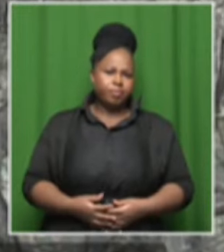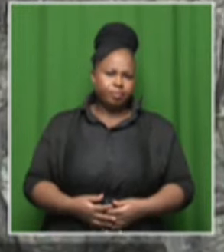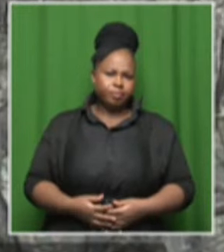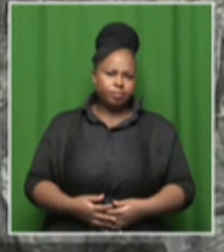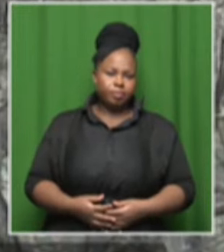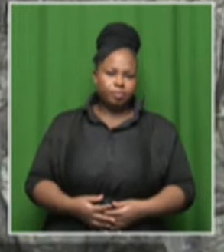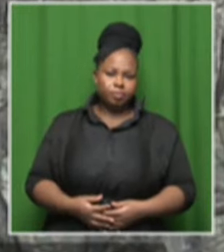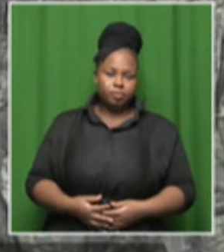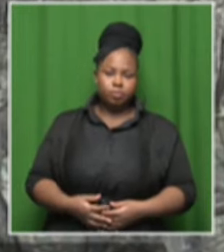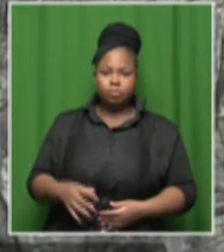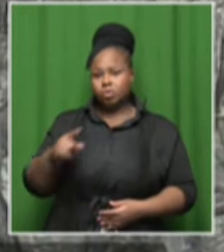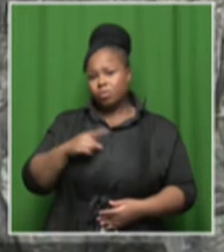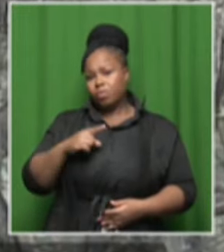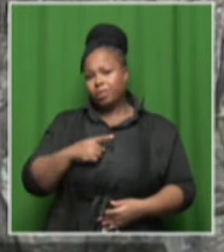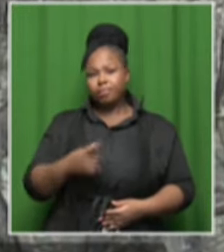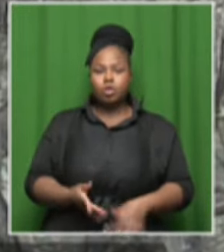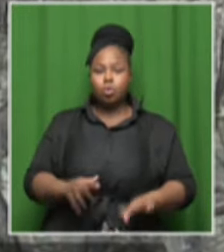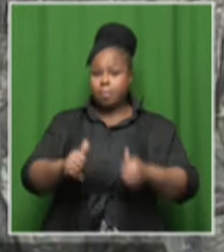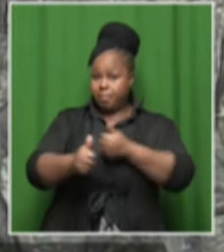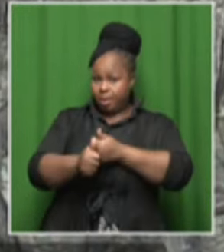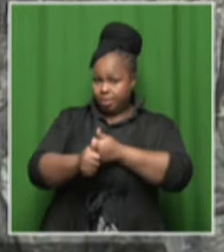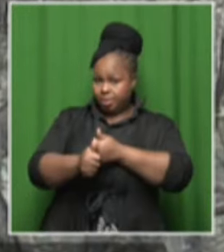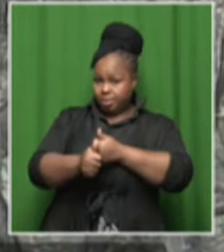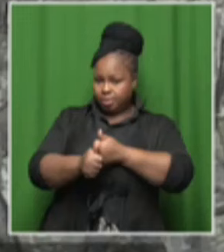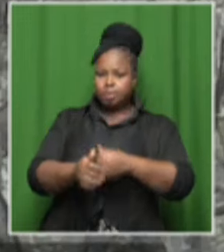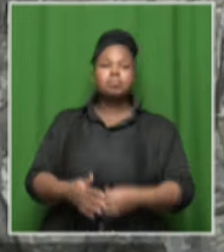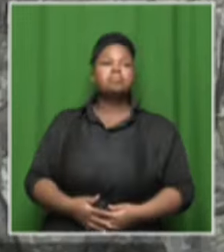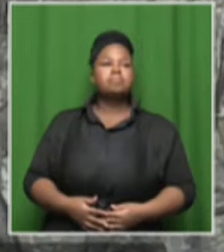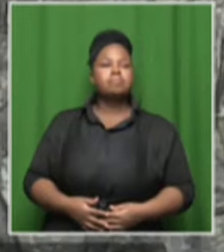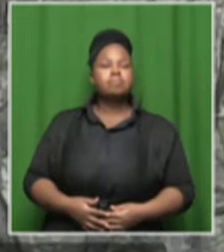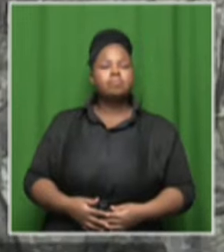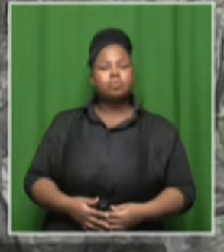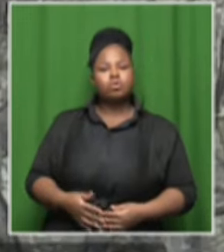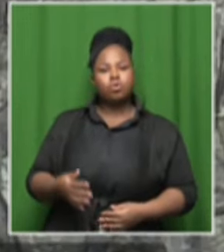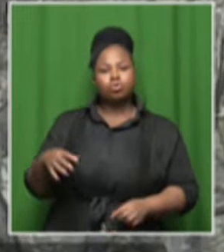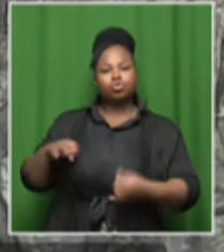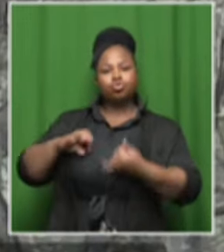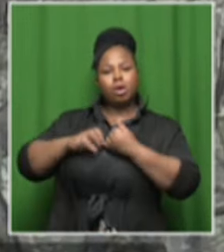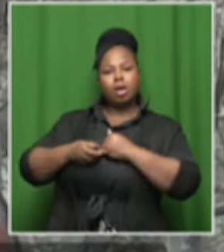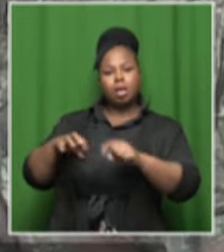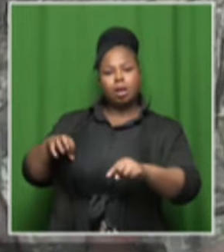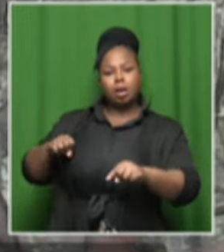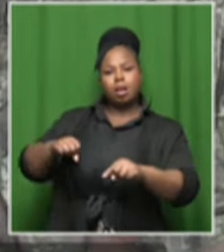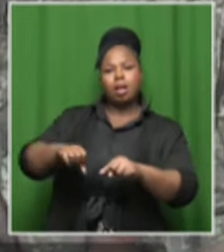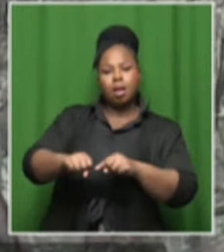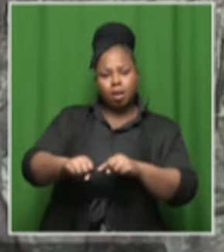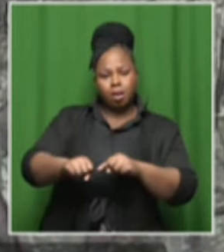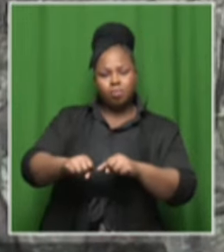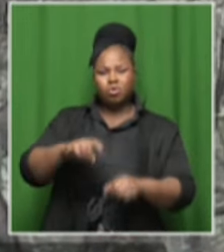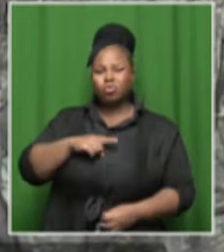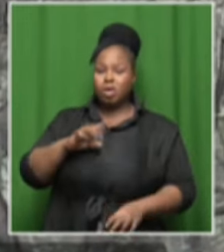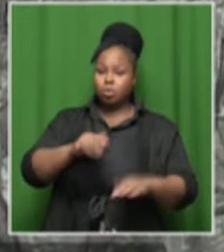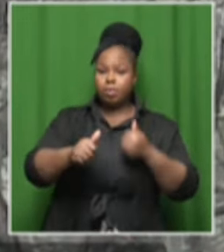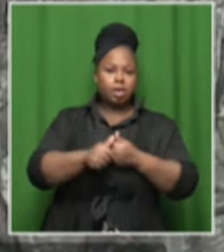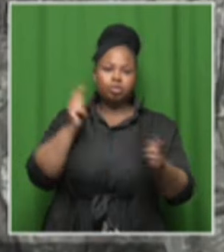that catching up with compliance, and I use that catching up word very, very literally, is always this moving target. So